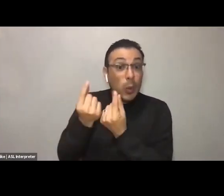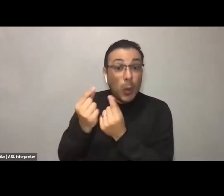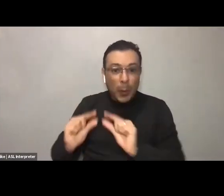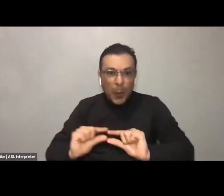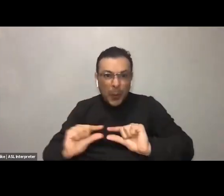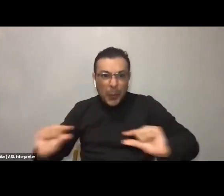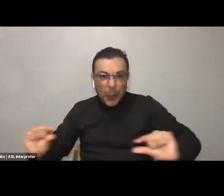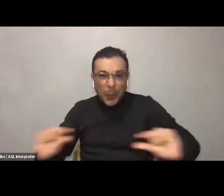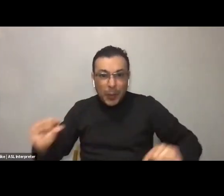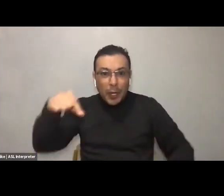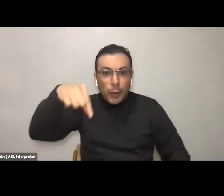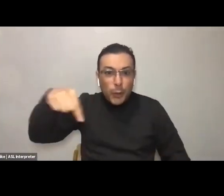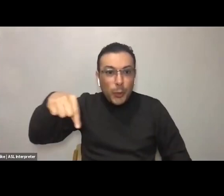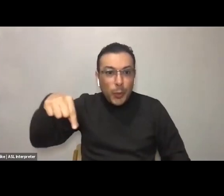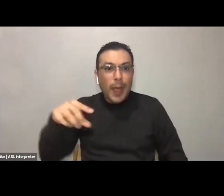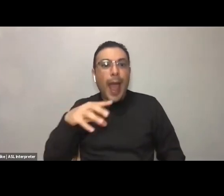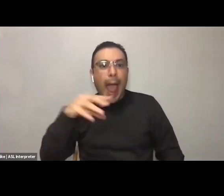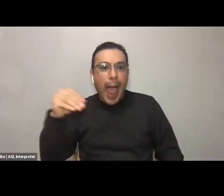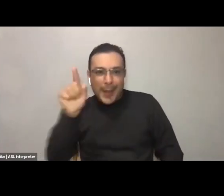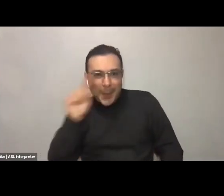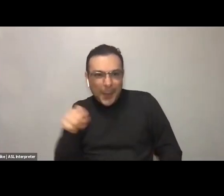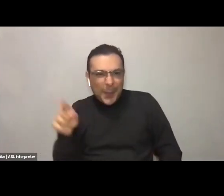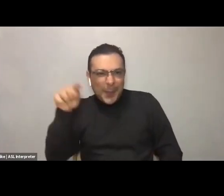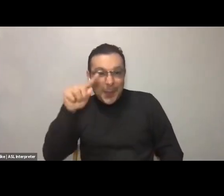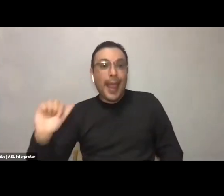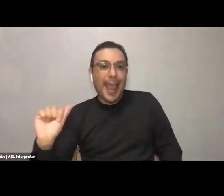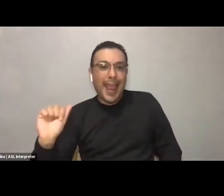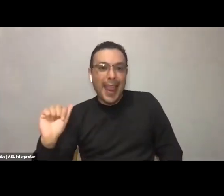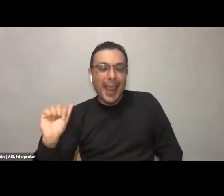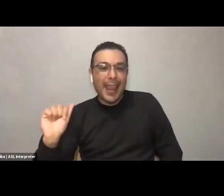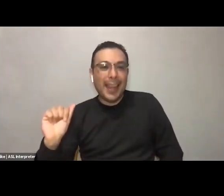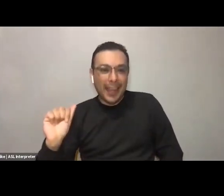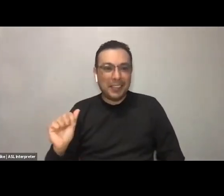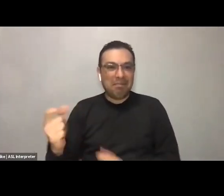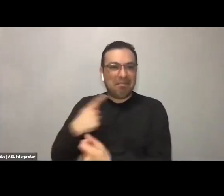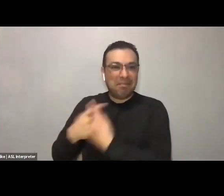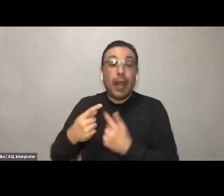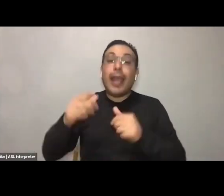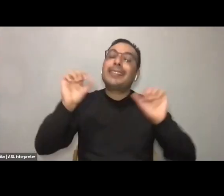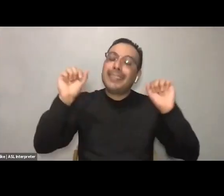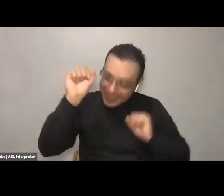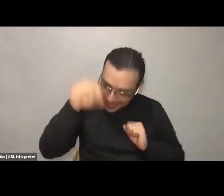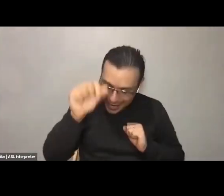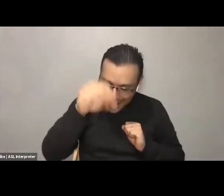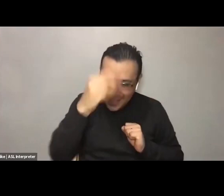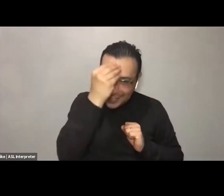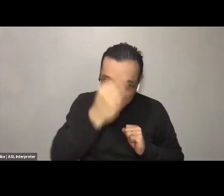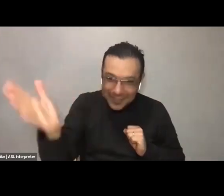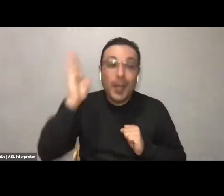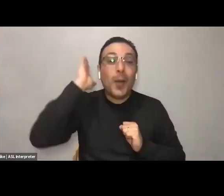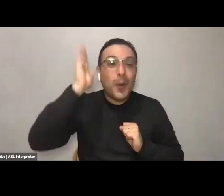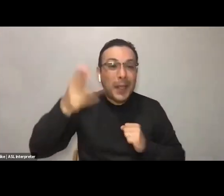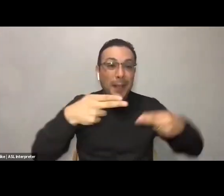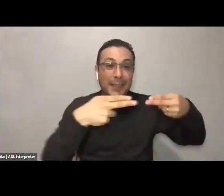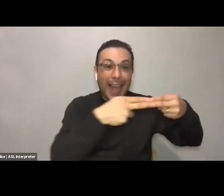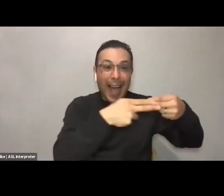And also don't panic. We are going to share the slides and the webinar recording both with you. And also,